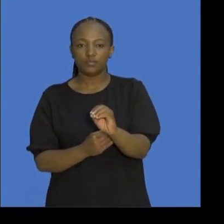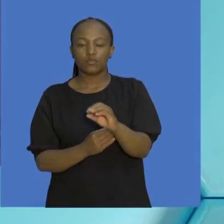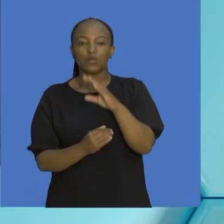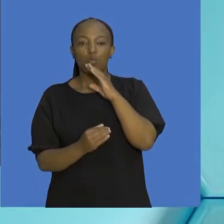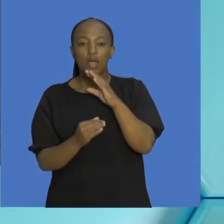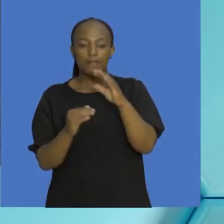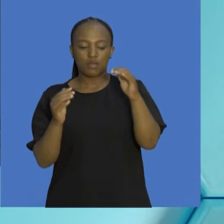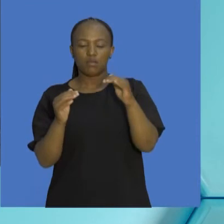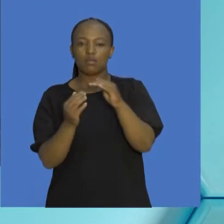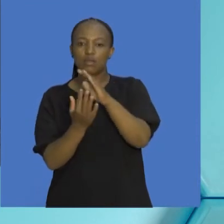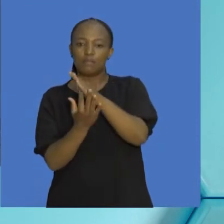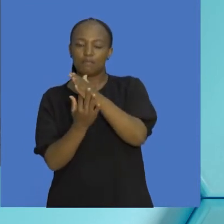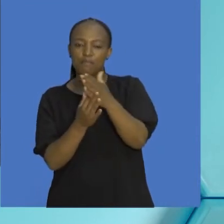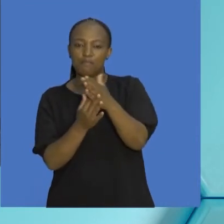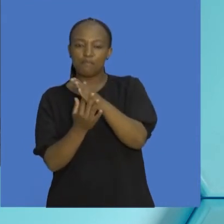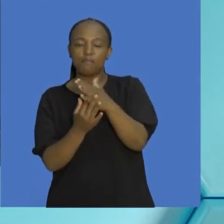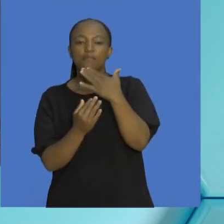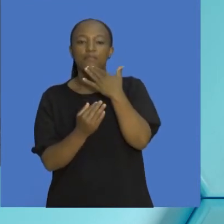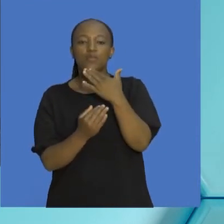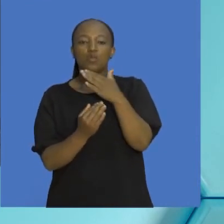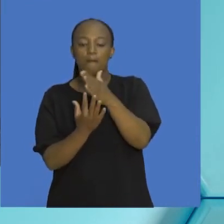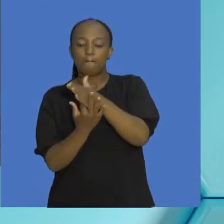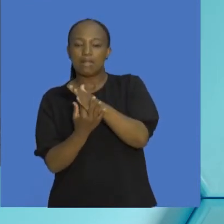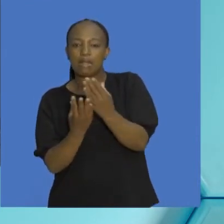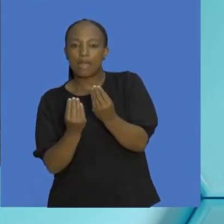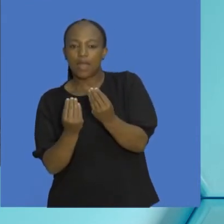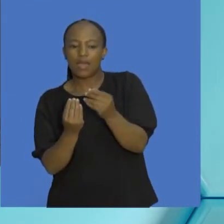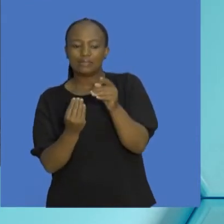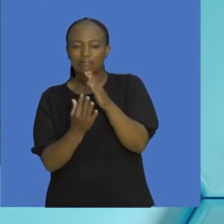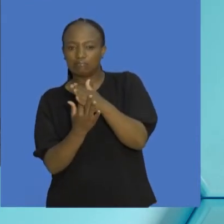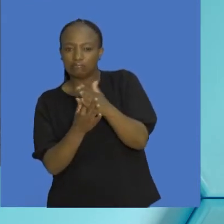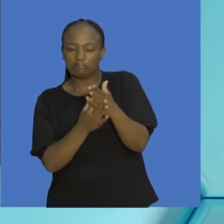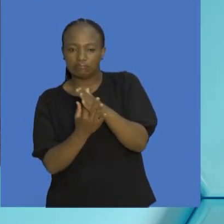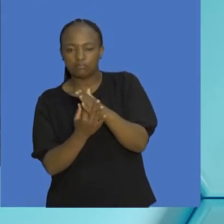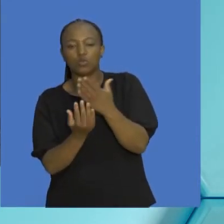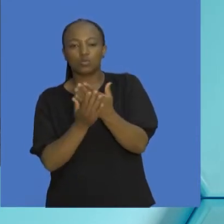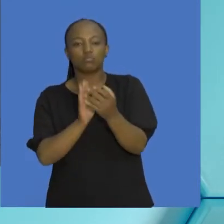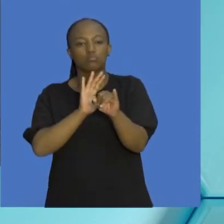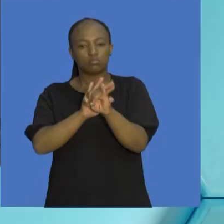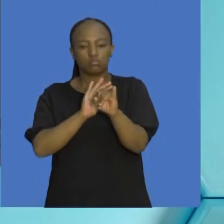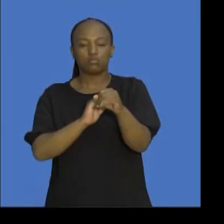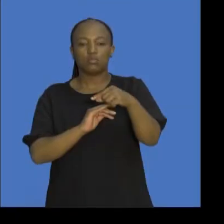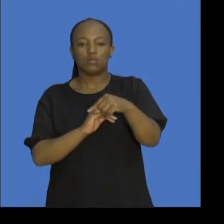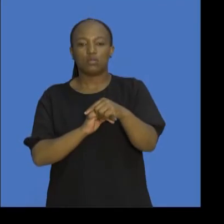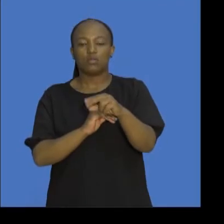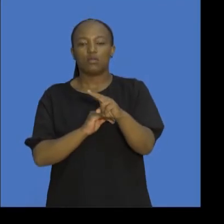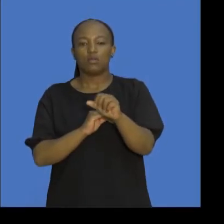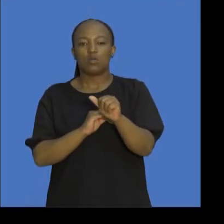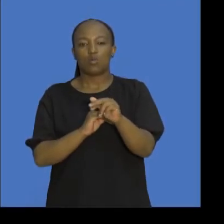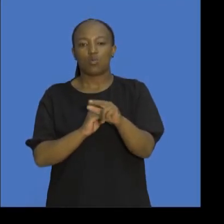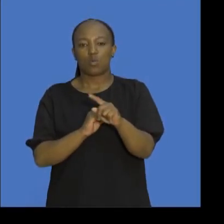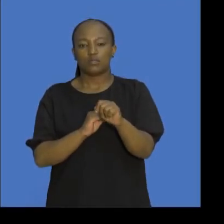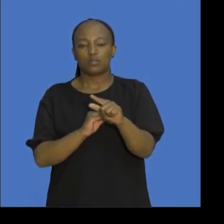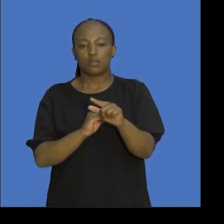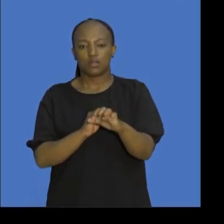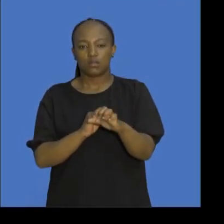clustered around the mean. What is clustered around the mean? Mean, median, and mode. Okay. So quartiles